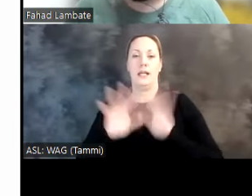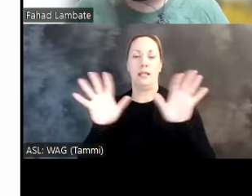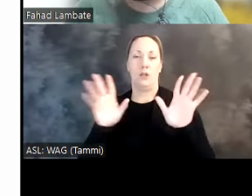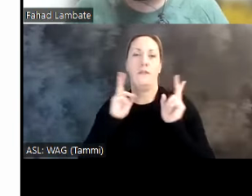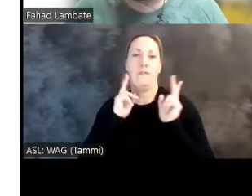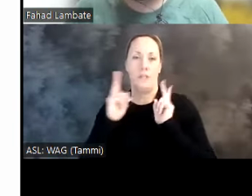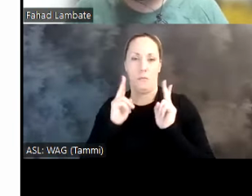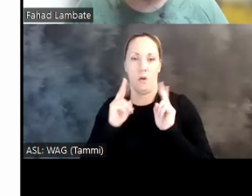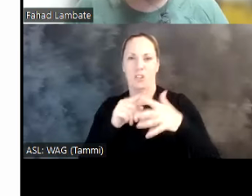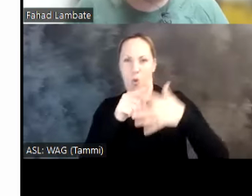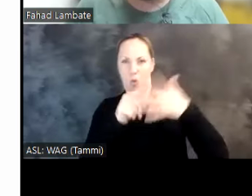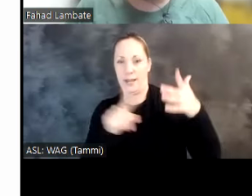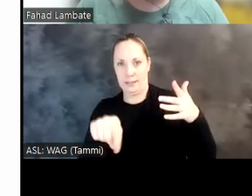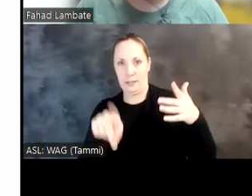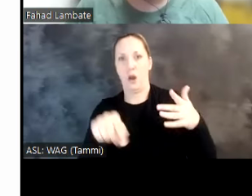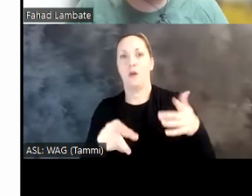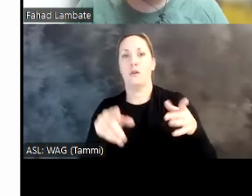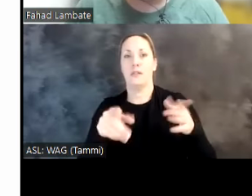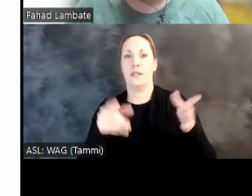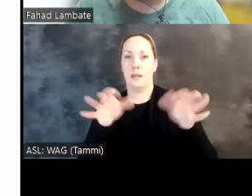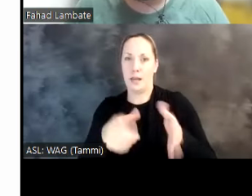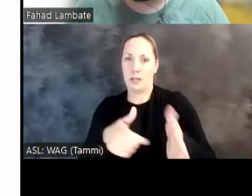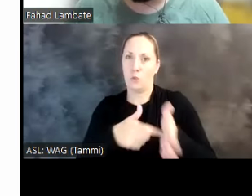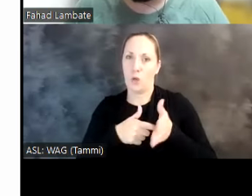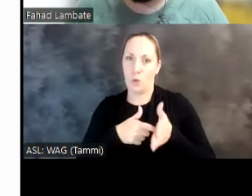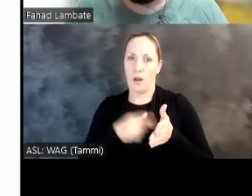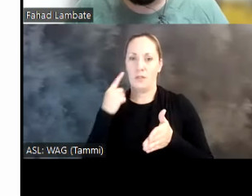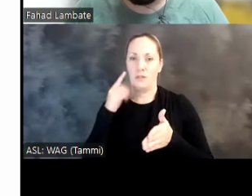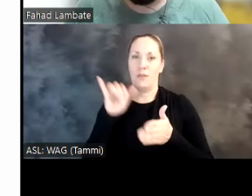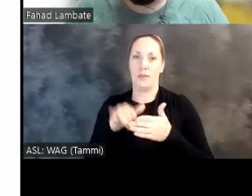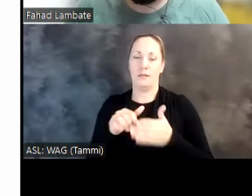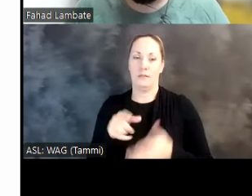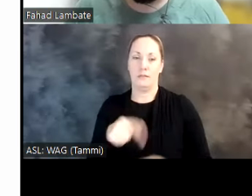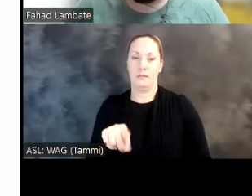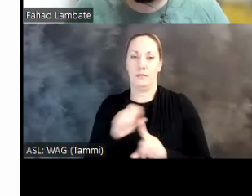So these are the two major requirements in this particular criteria.